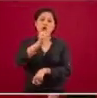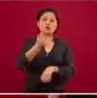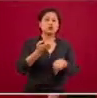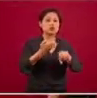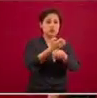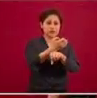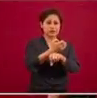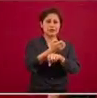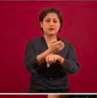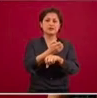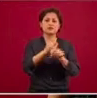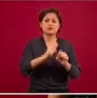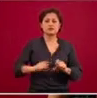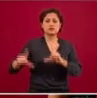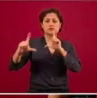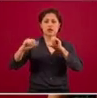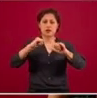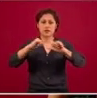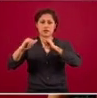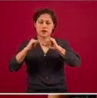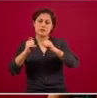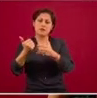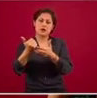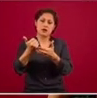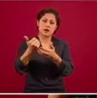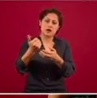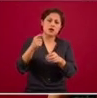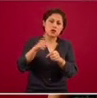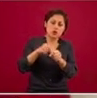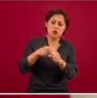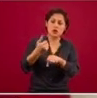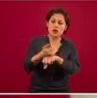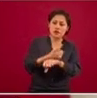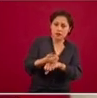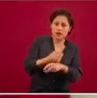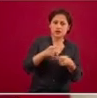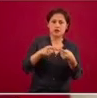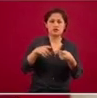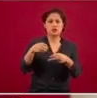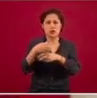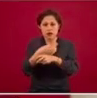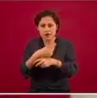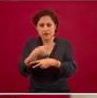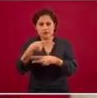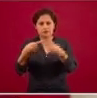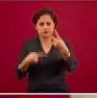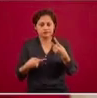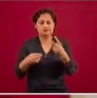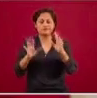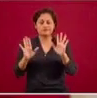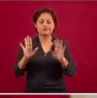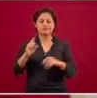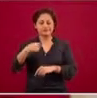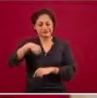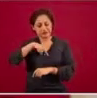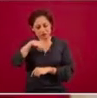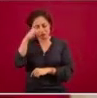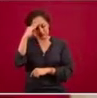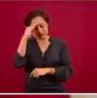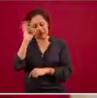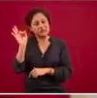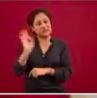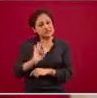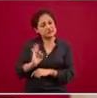region that could correspond to a phase 3 currently. But we have considered that this could